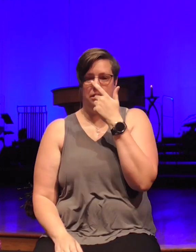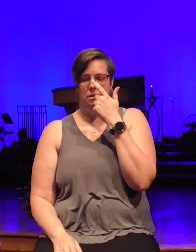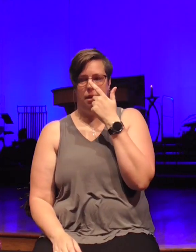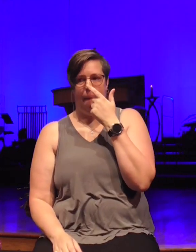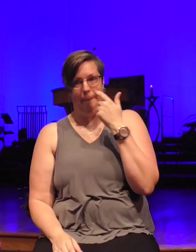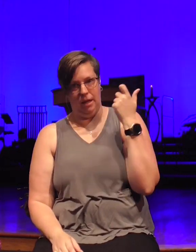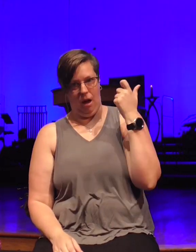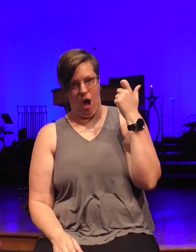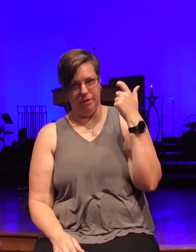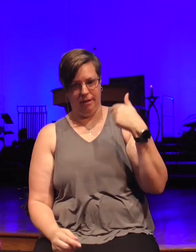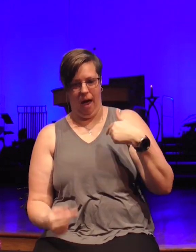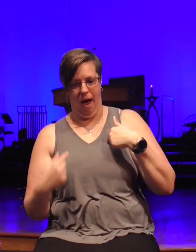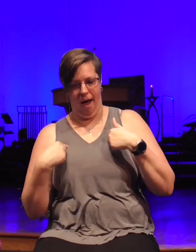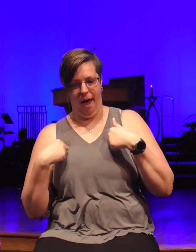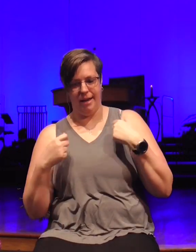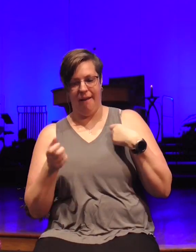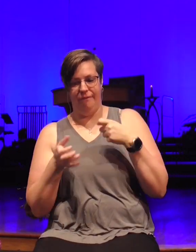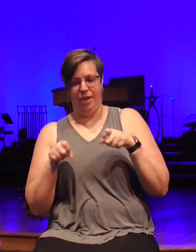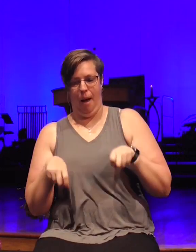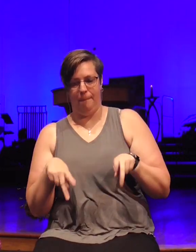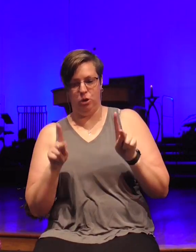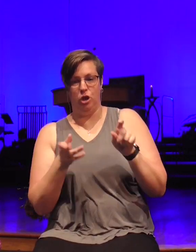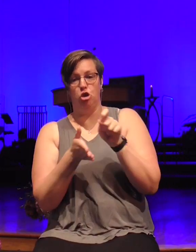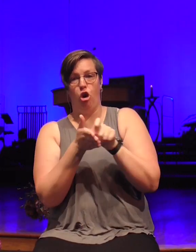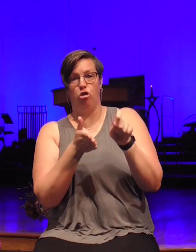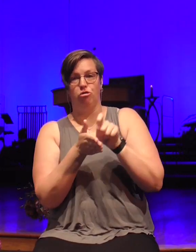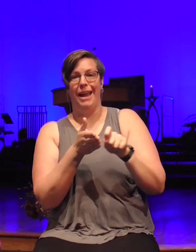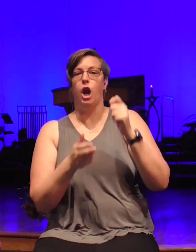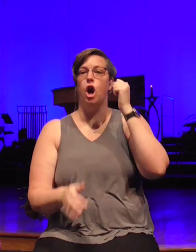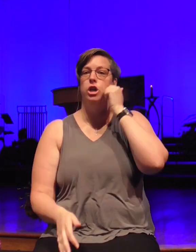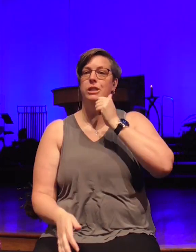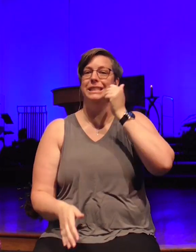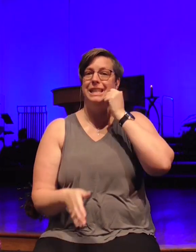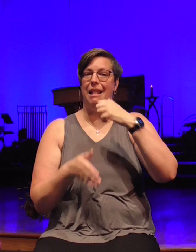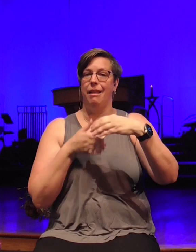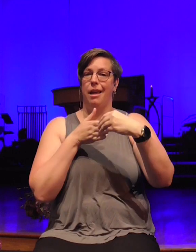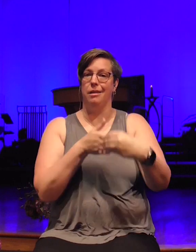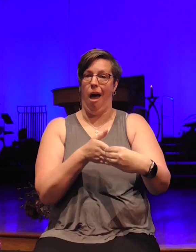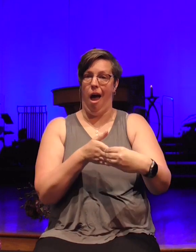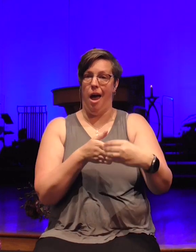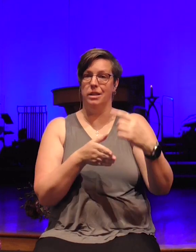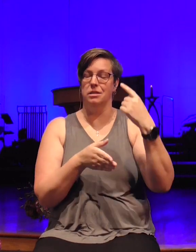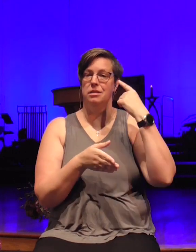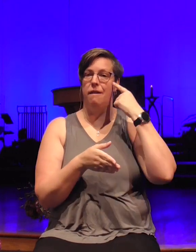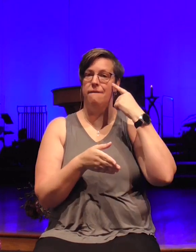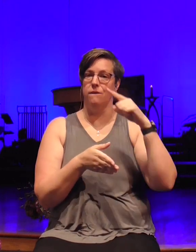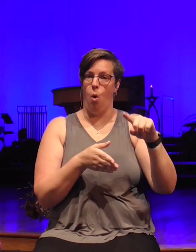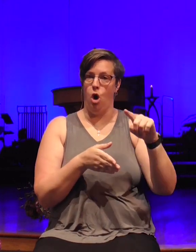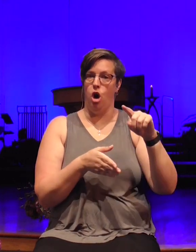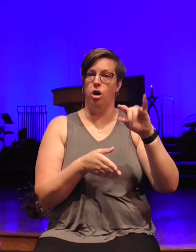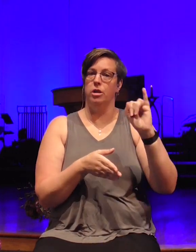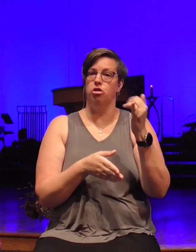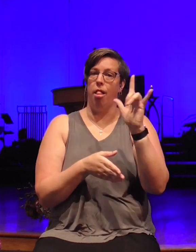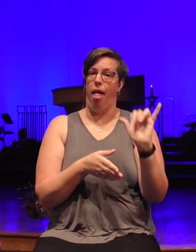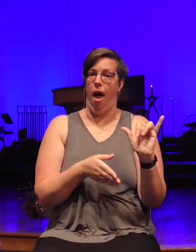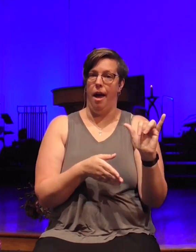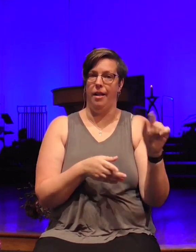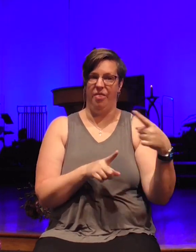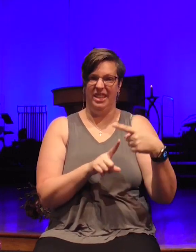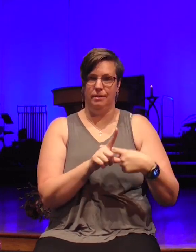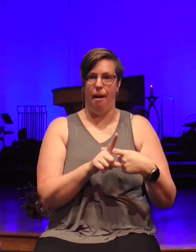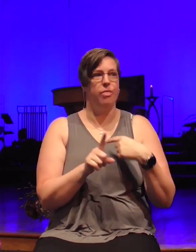the wonderful invitation and opportunity to write the daily guides in our Science Mind magazine for July this month. So it's been wonderful. Thank